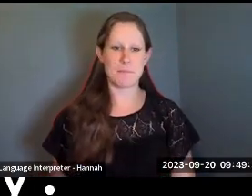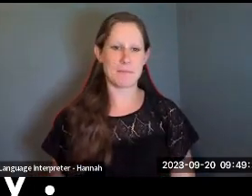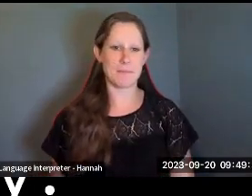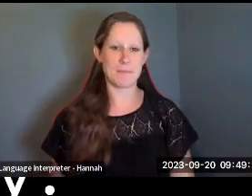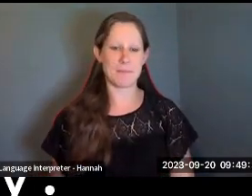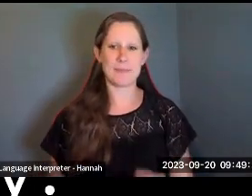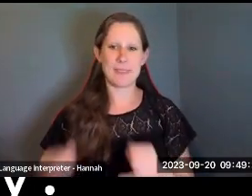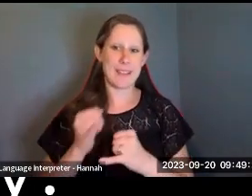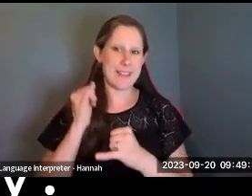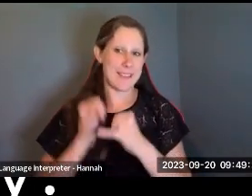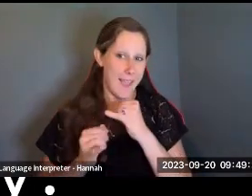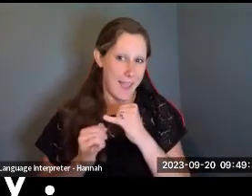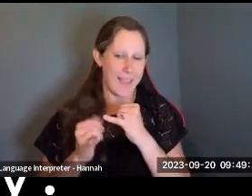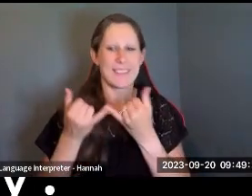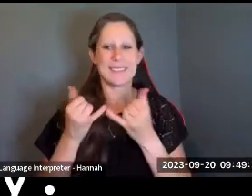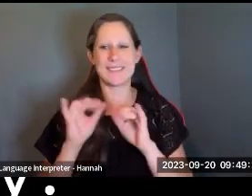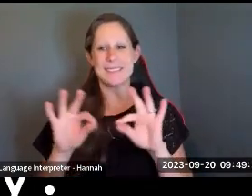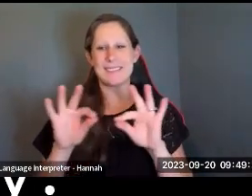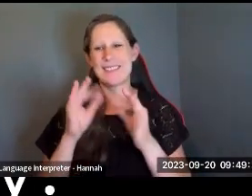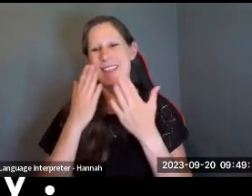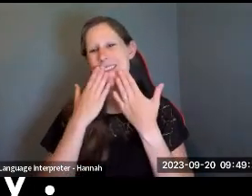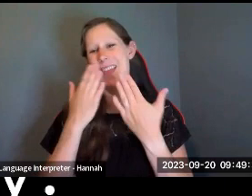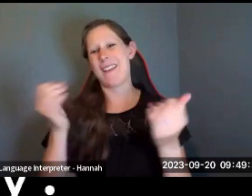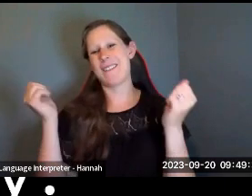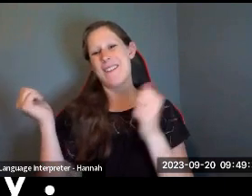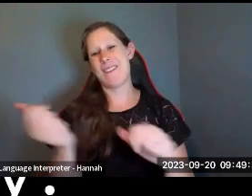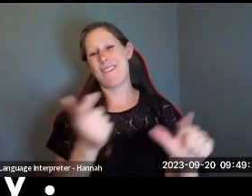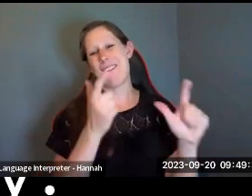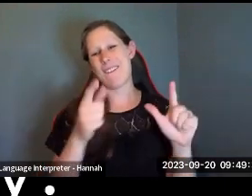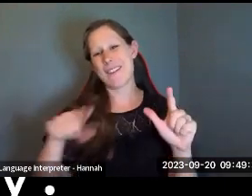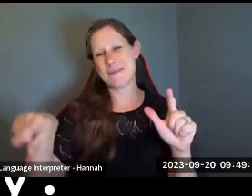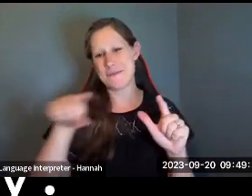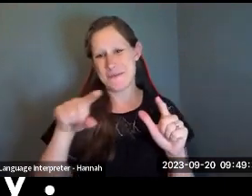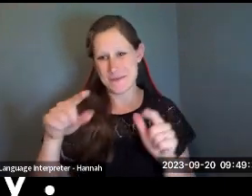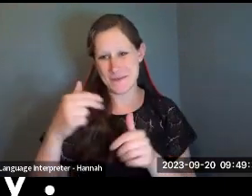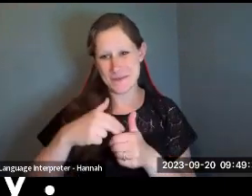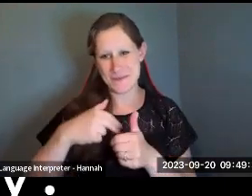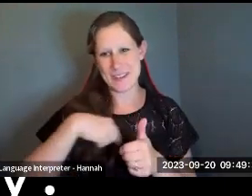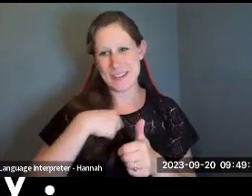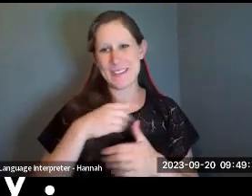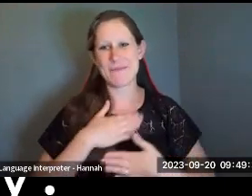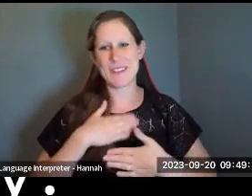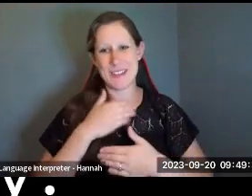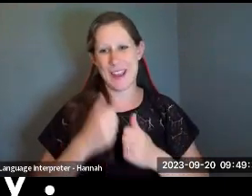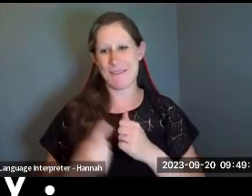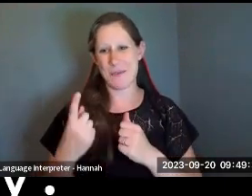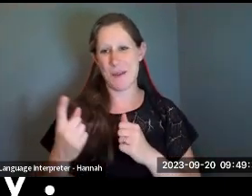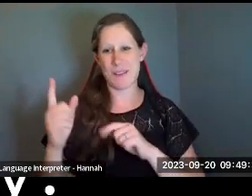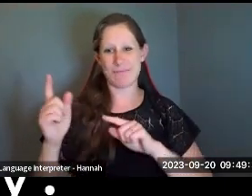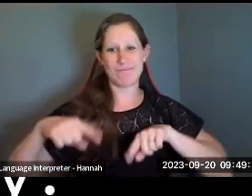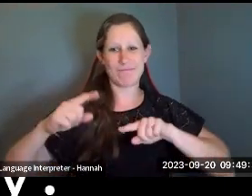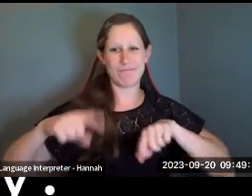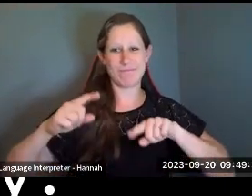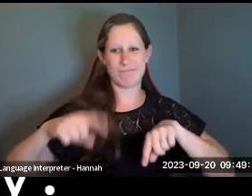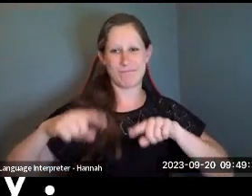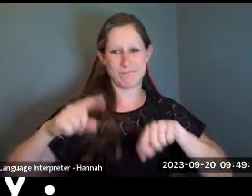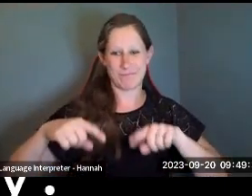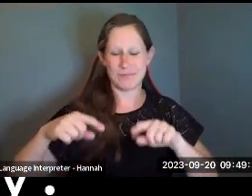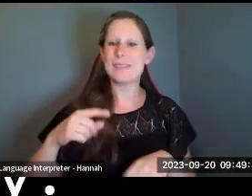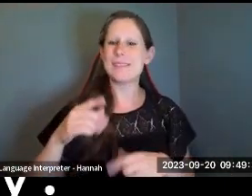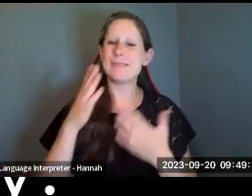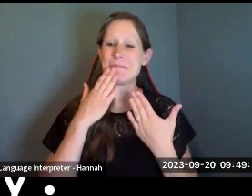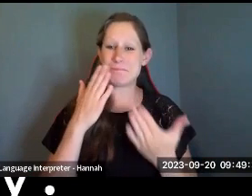Last but not least, thank you all for joining us. We appreciate everyone who attends these sessions. We're grateful to have you